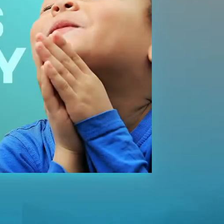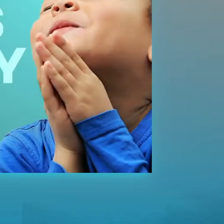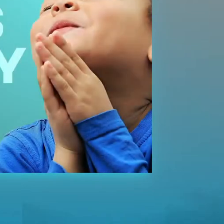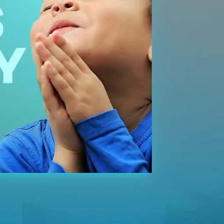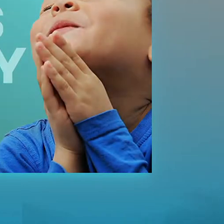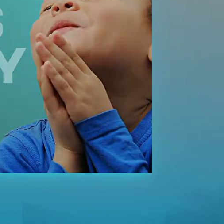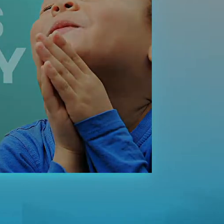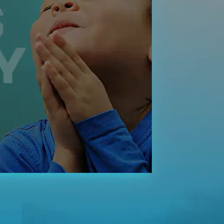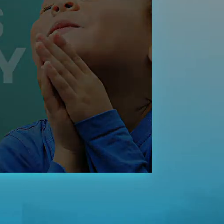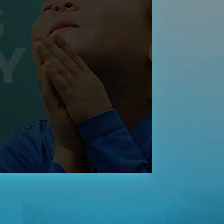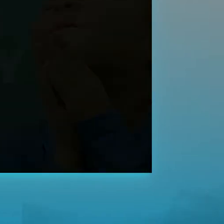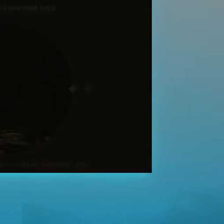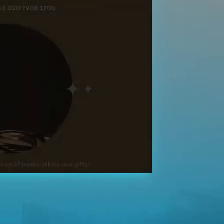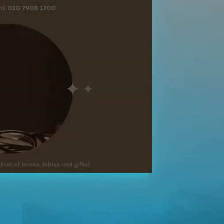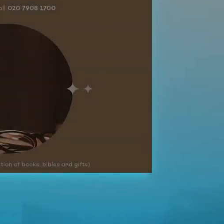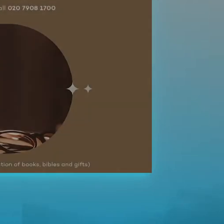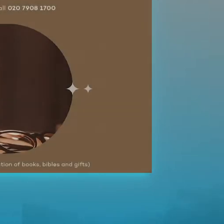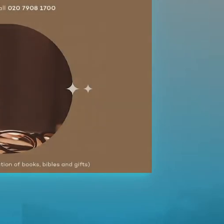soul. Creator God.